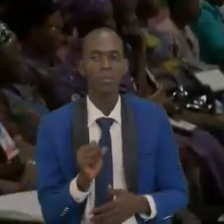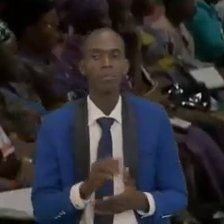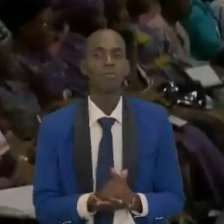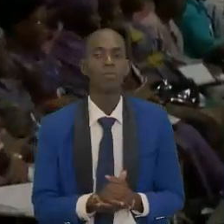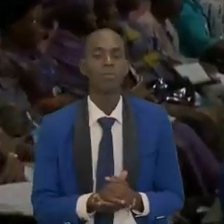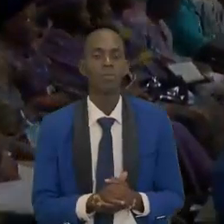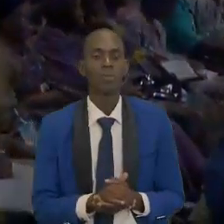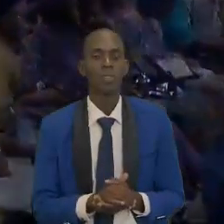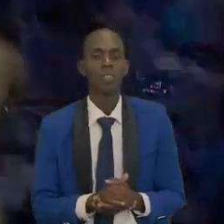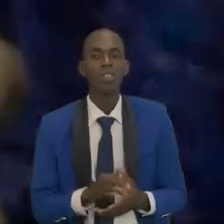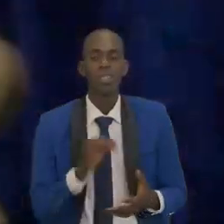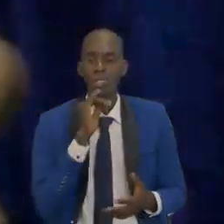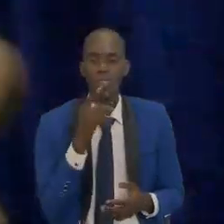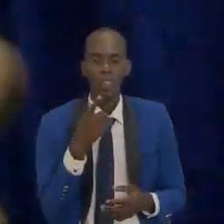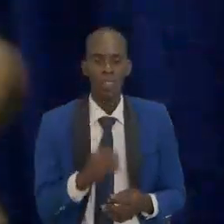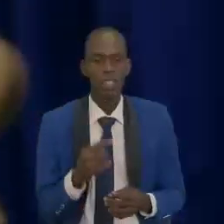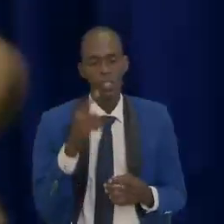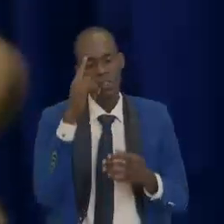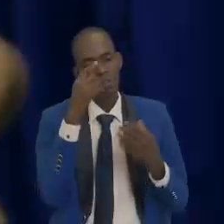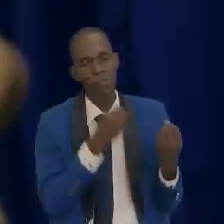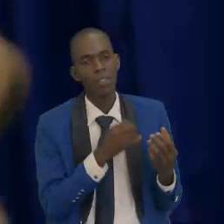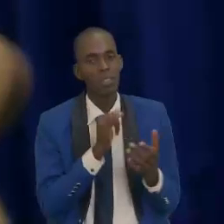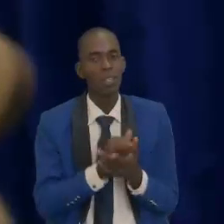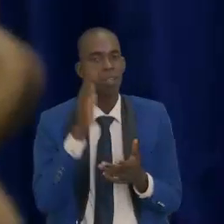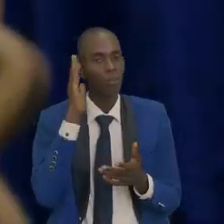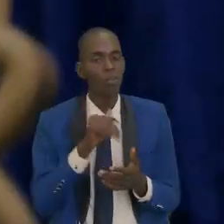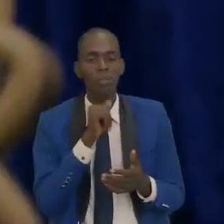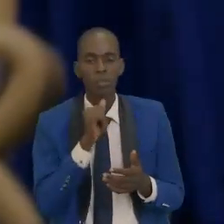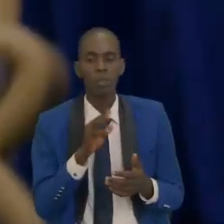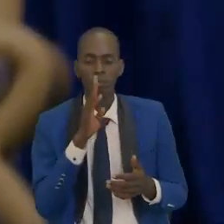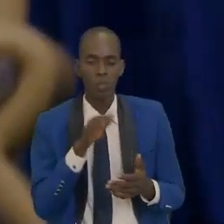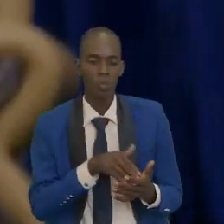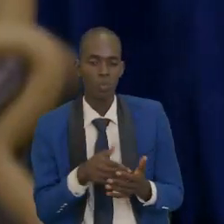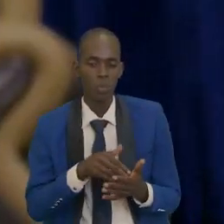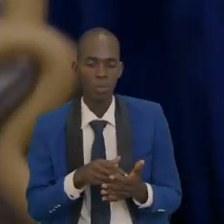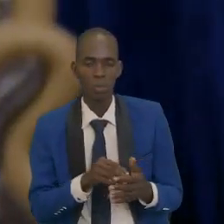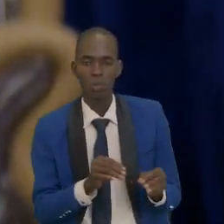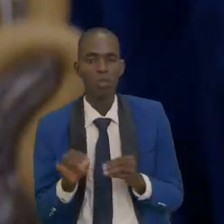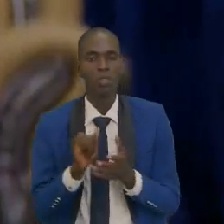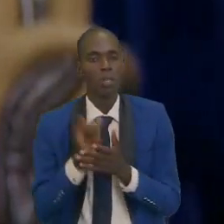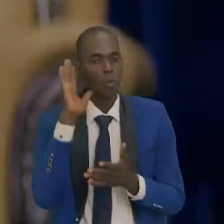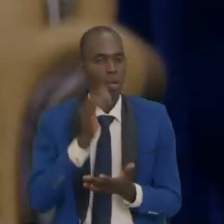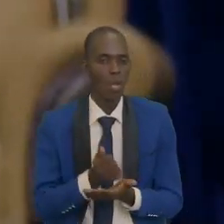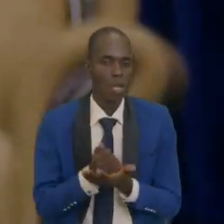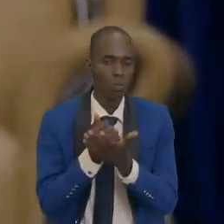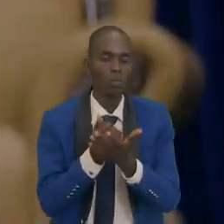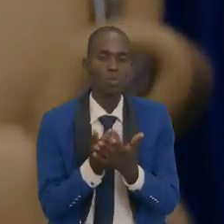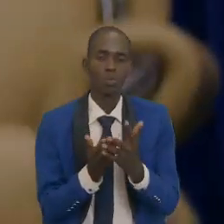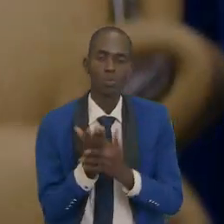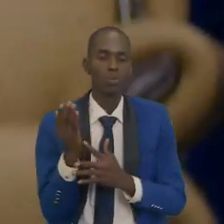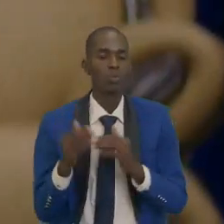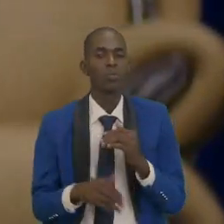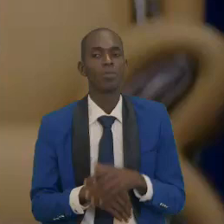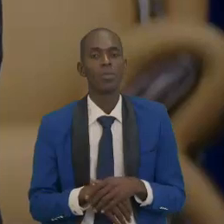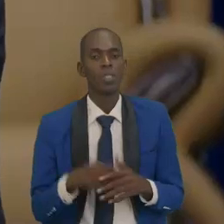in the face that will not stagger that will get you through look at verse 20 there